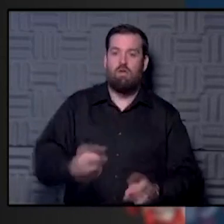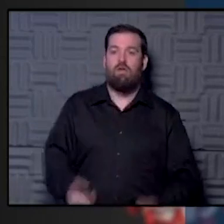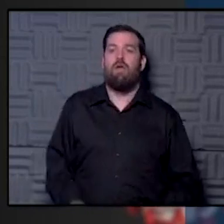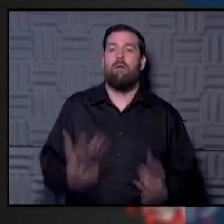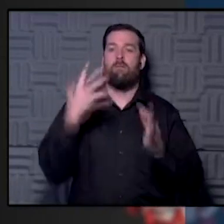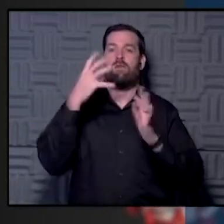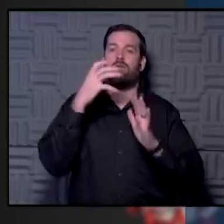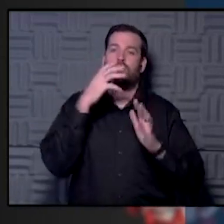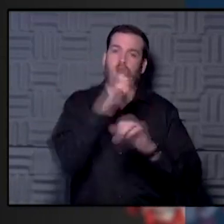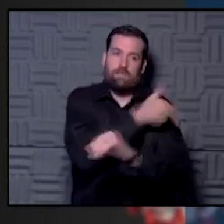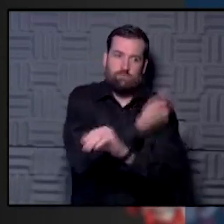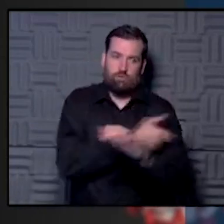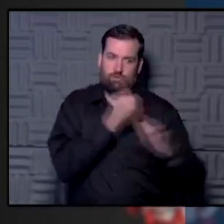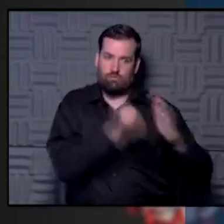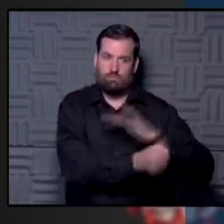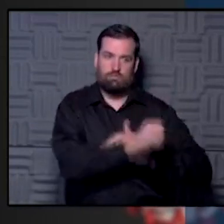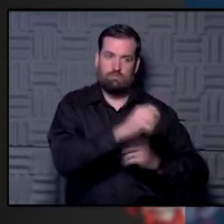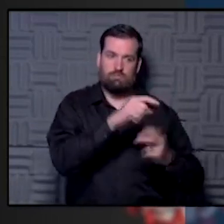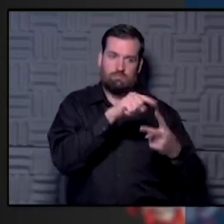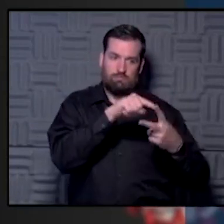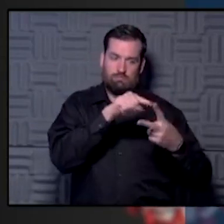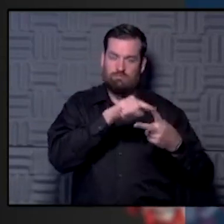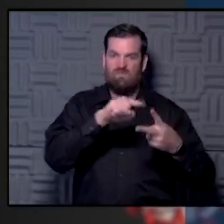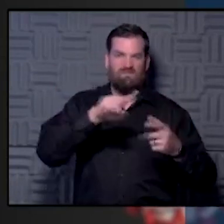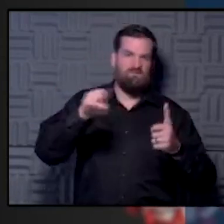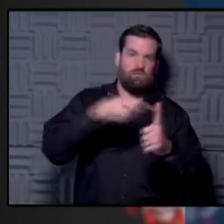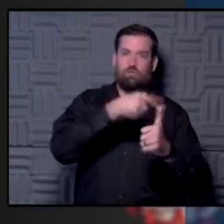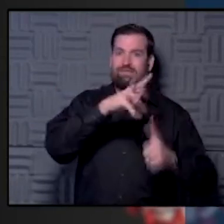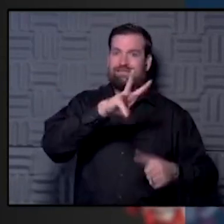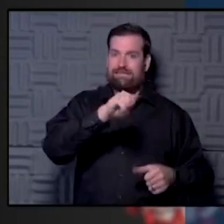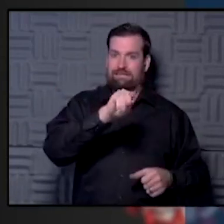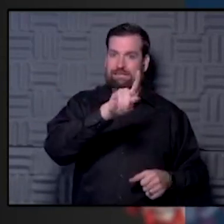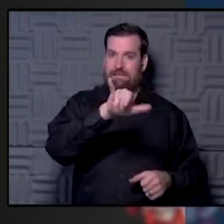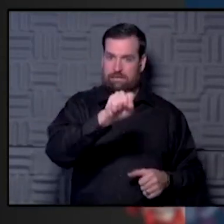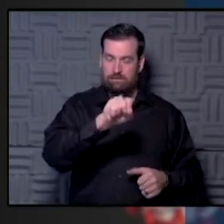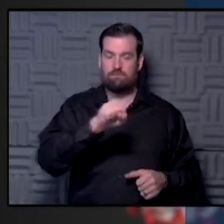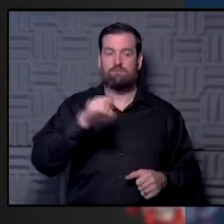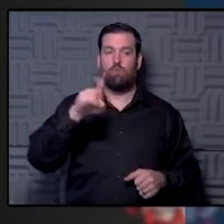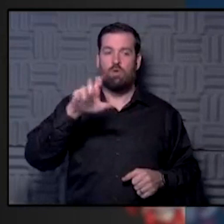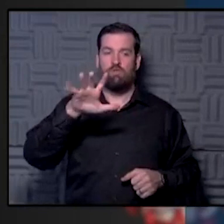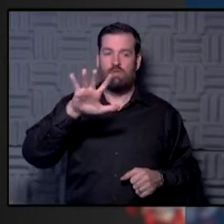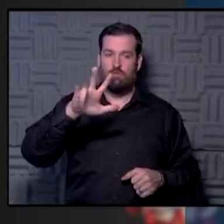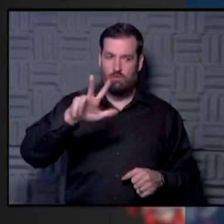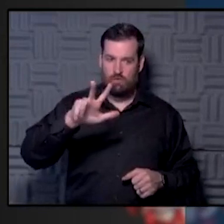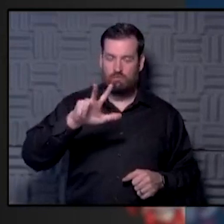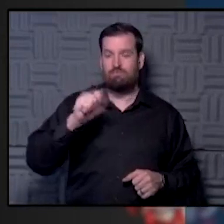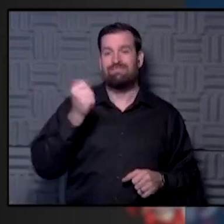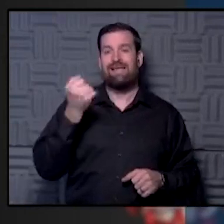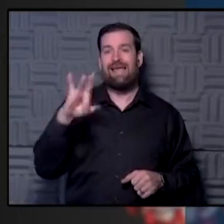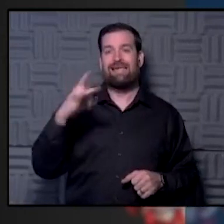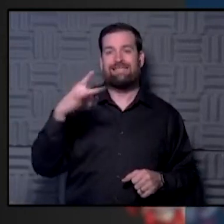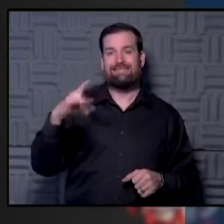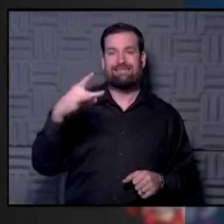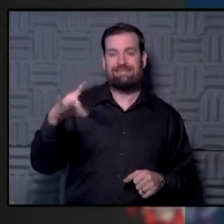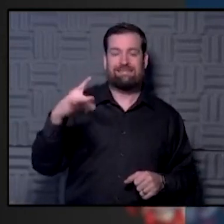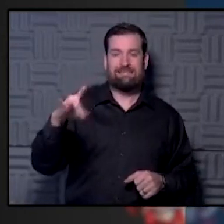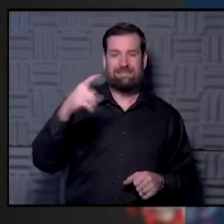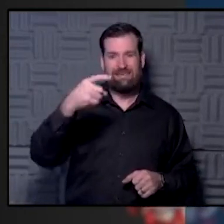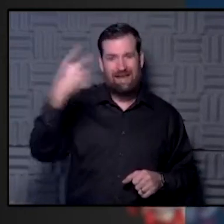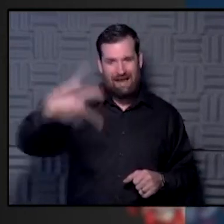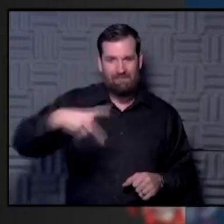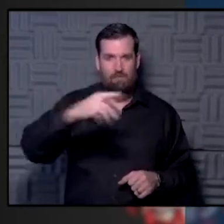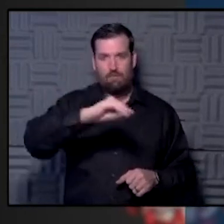hospitalizations that happened in March and April, the first 60 days of the pandemic, there were 153, or 18.5% of